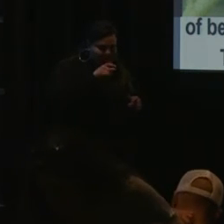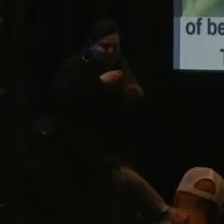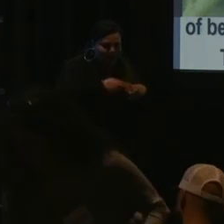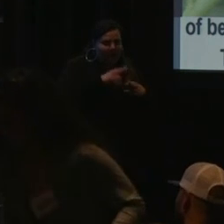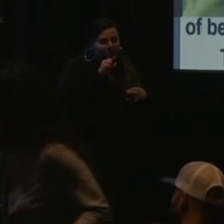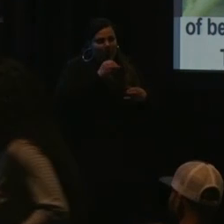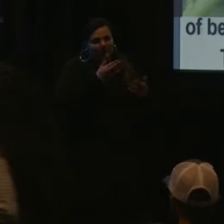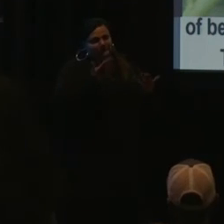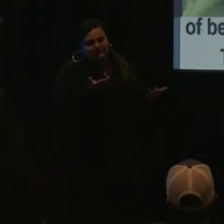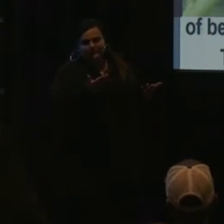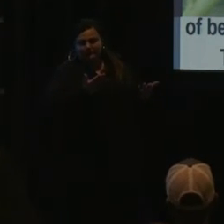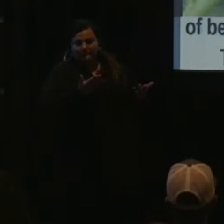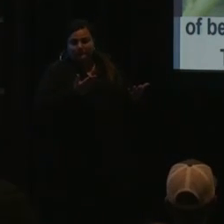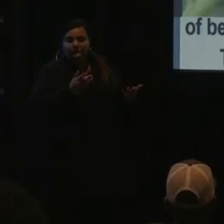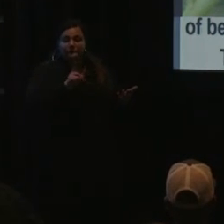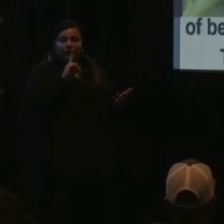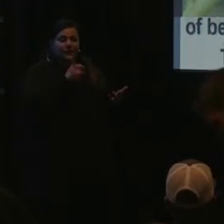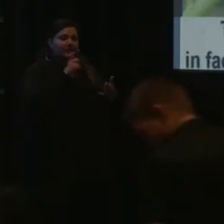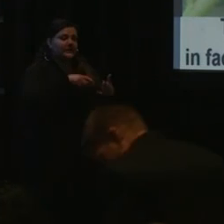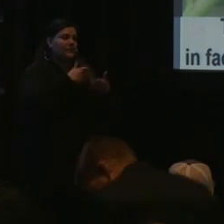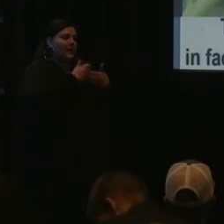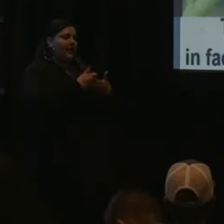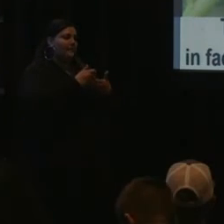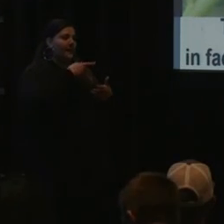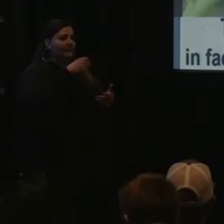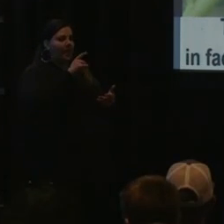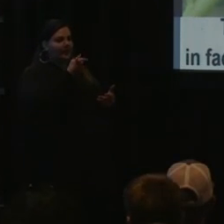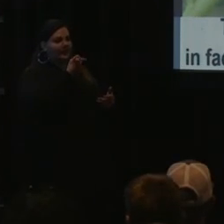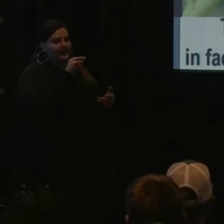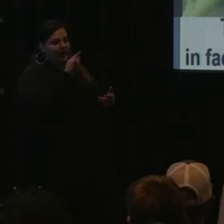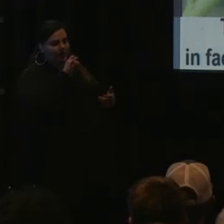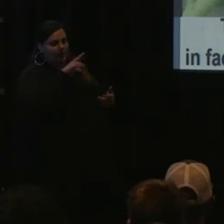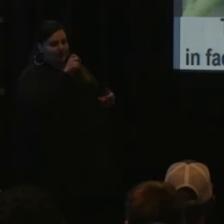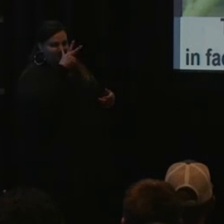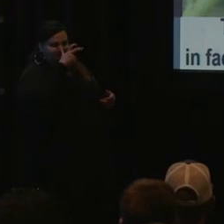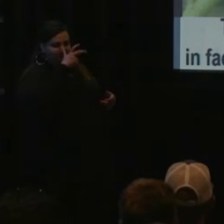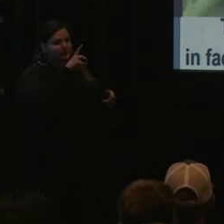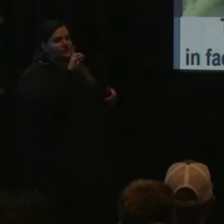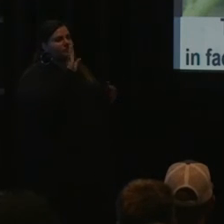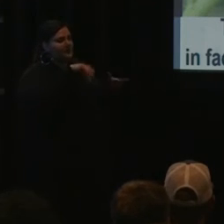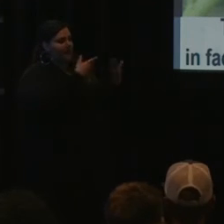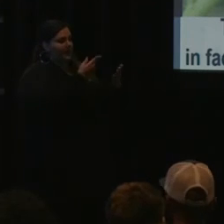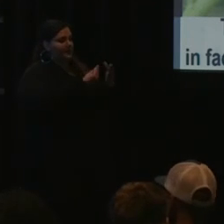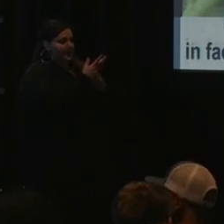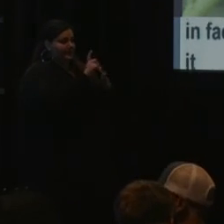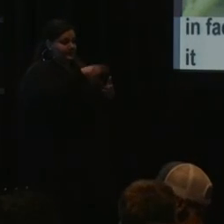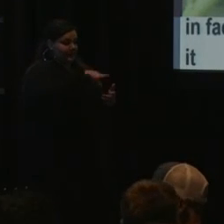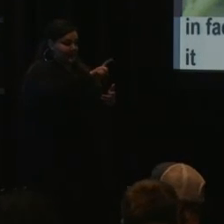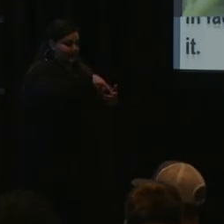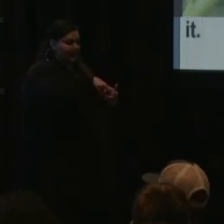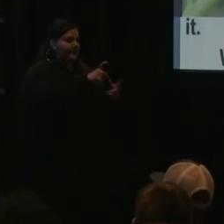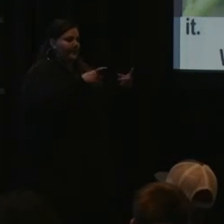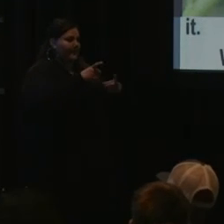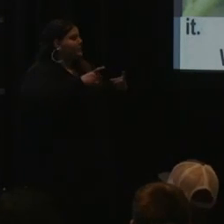We need to help all of these pollinators by not only providing the plants they need, but managing them in a way